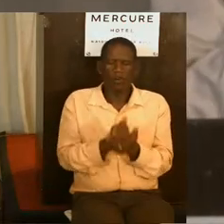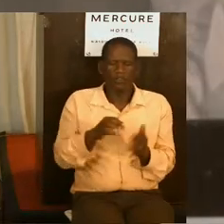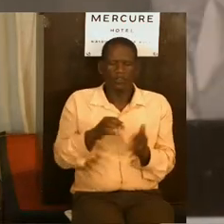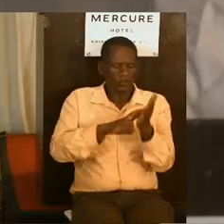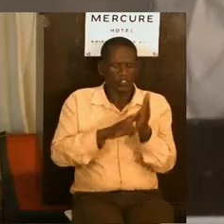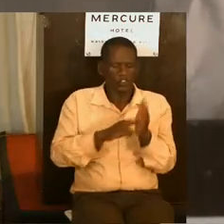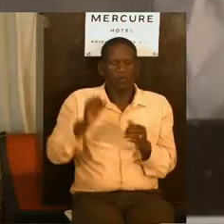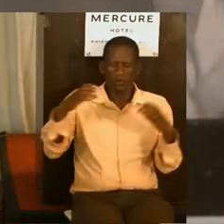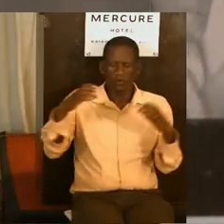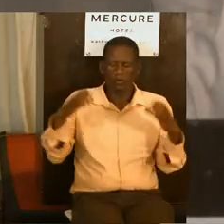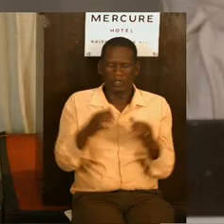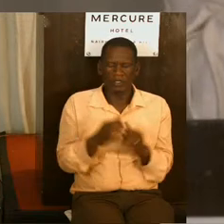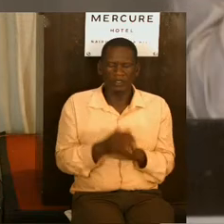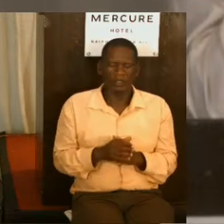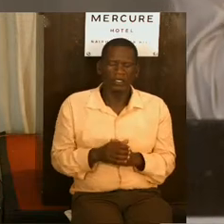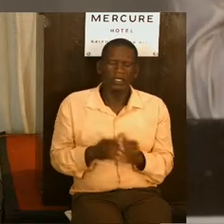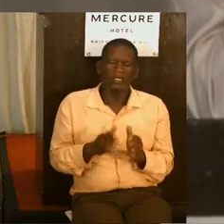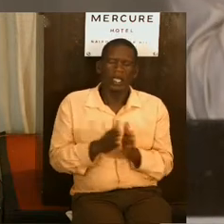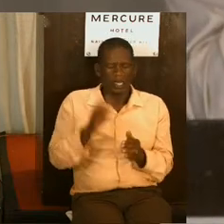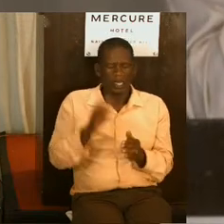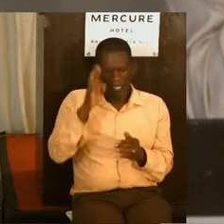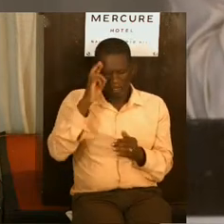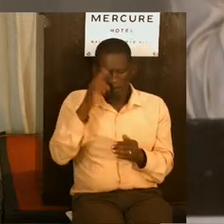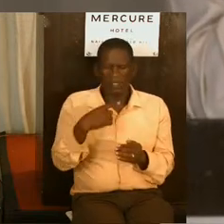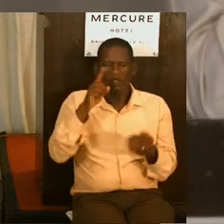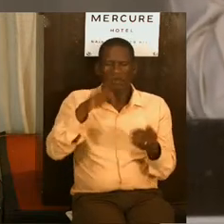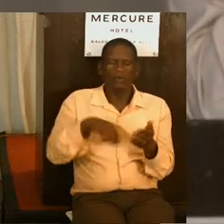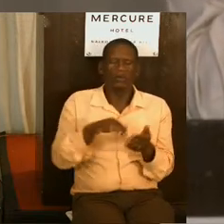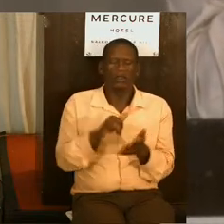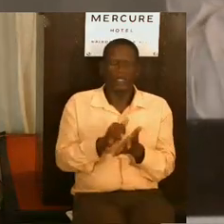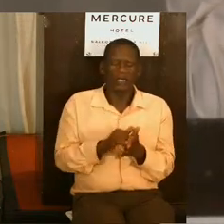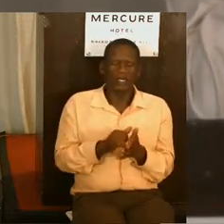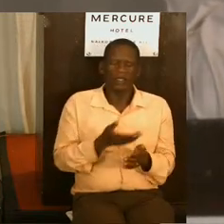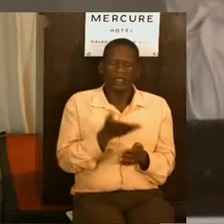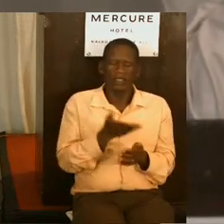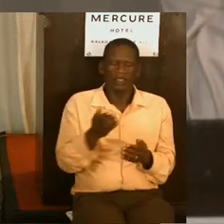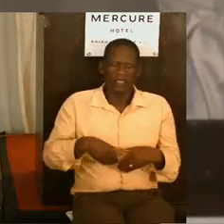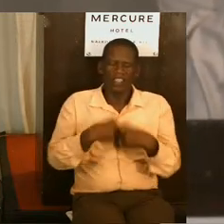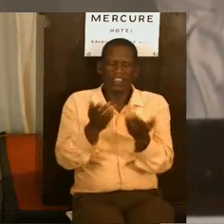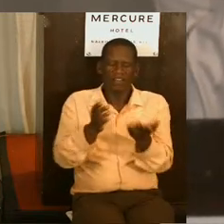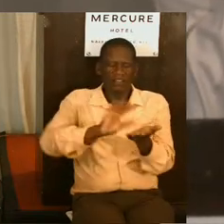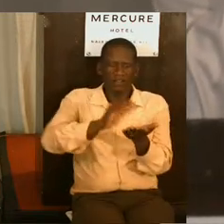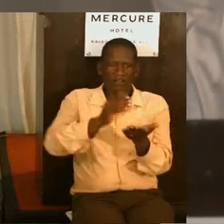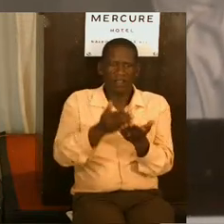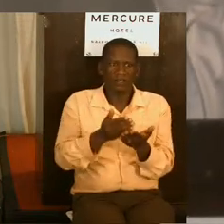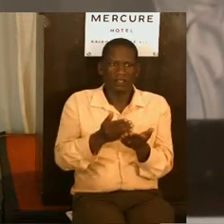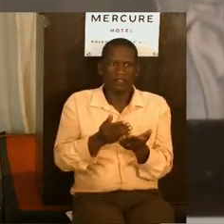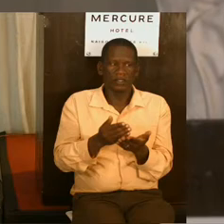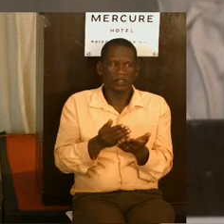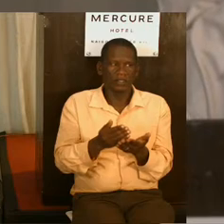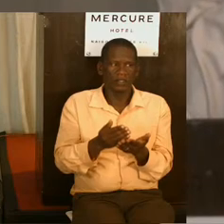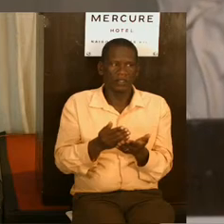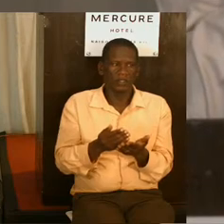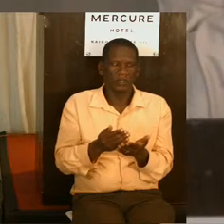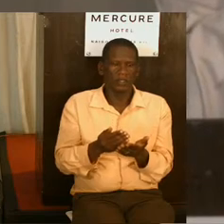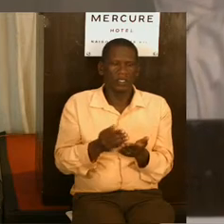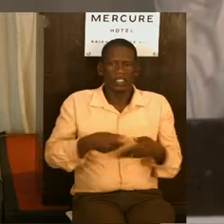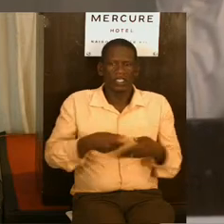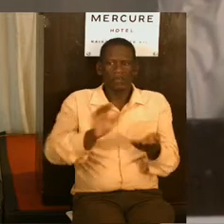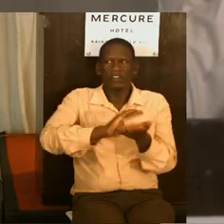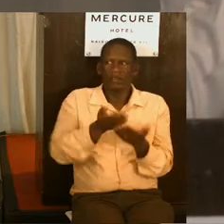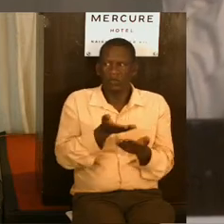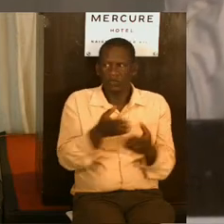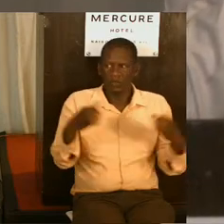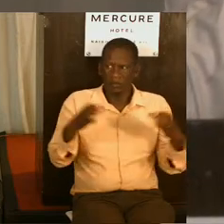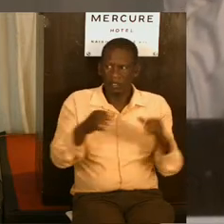register of political parties and I remember he said that they dispersed the funds where to to those